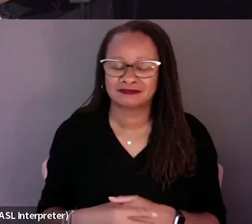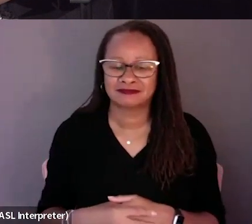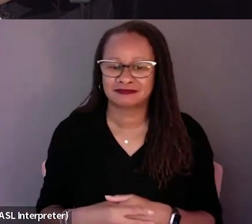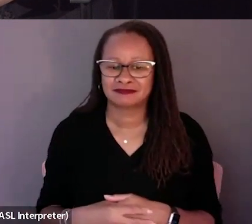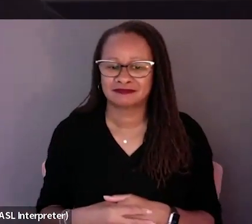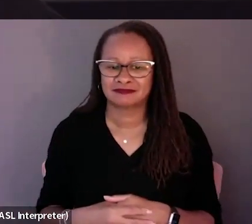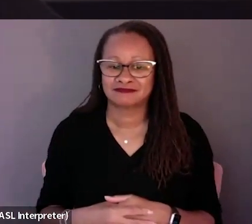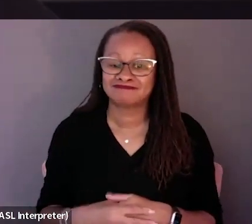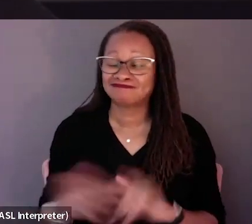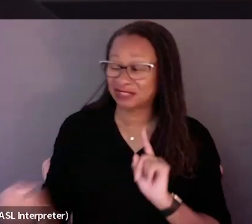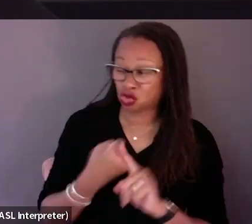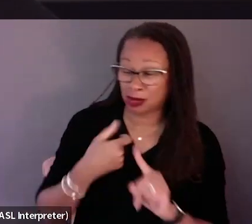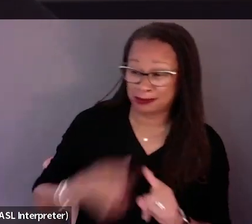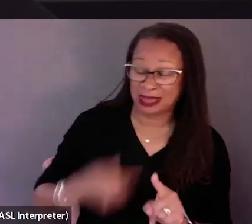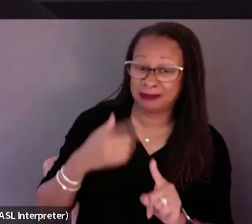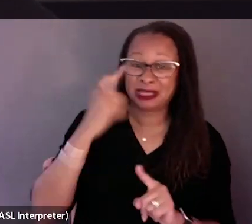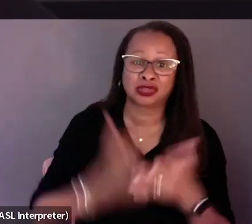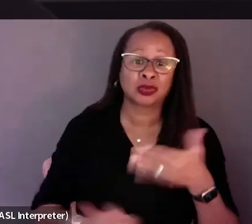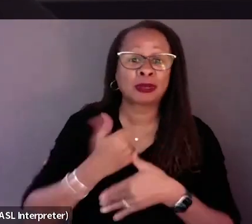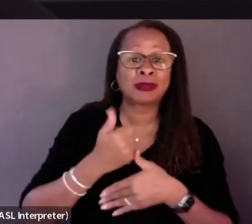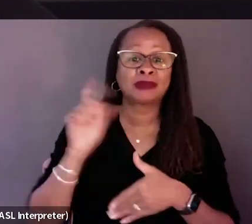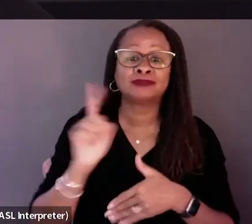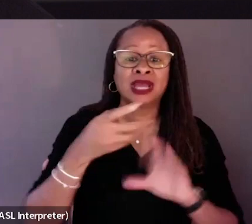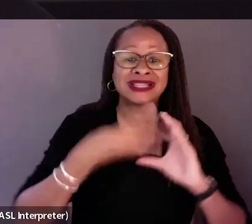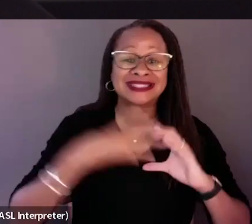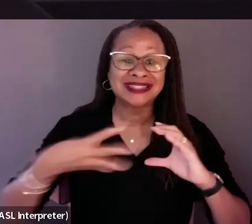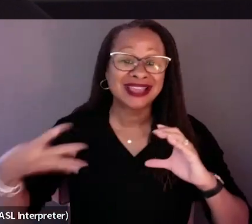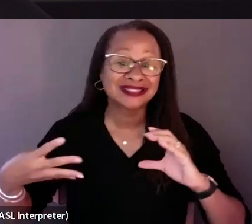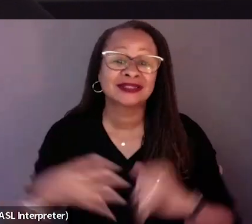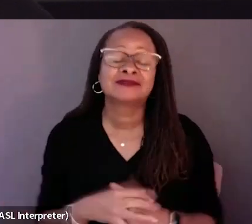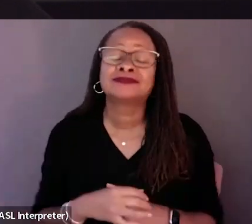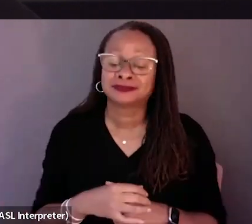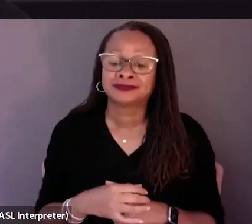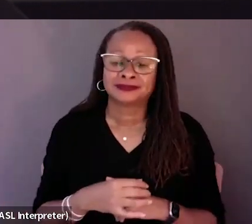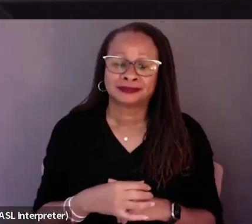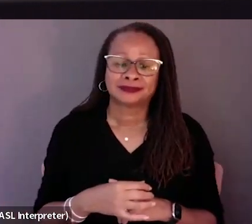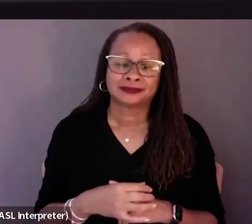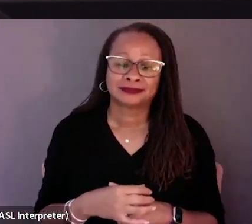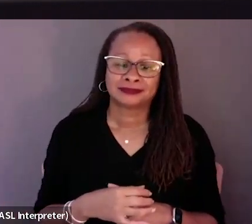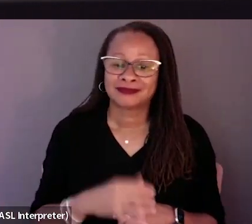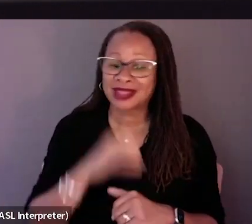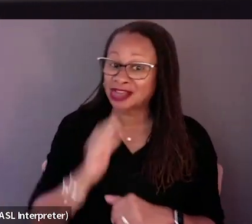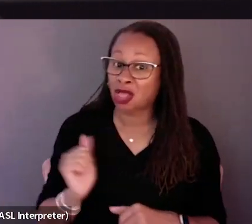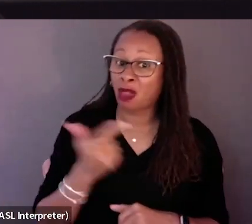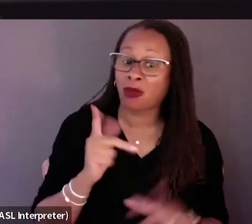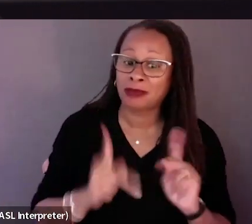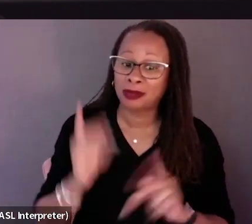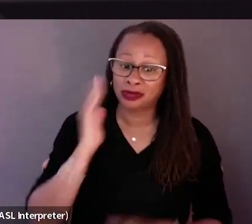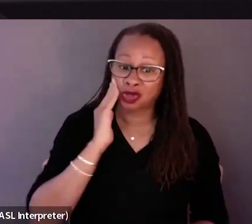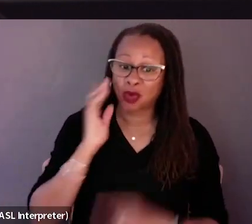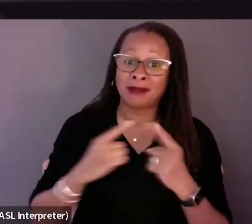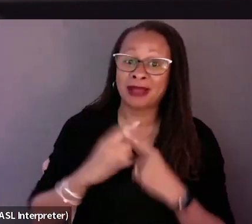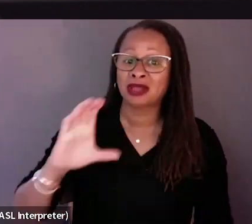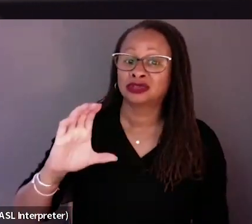it struck me because like we premiered at Sundance, and it struck me that not all of people know about